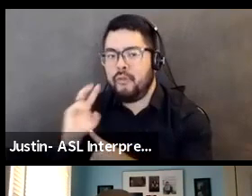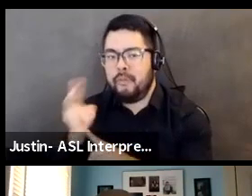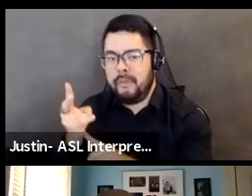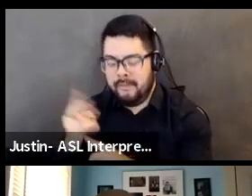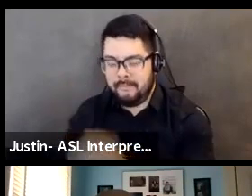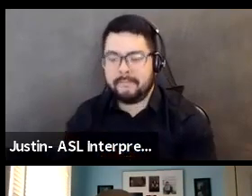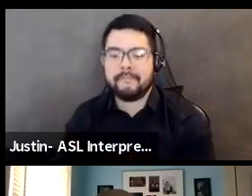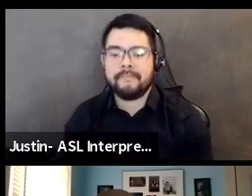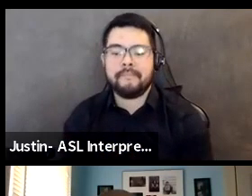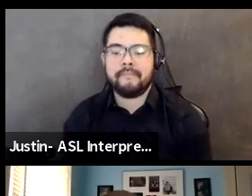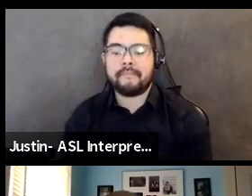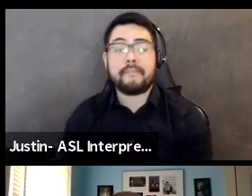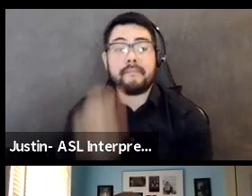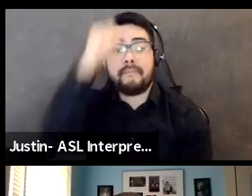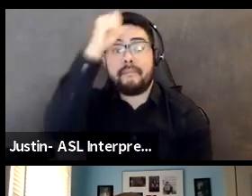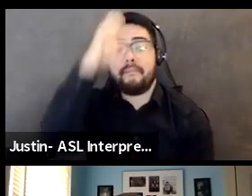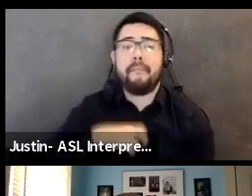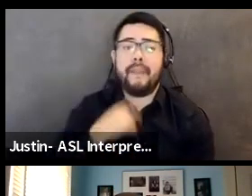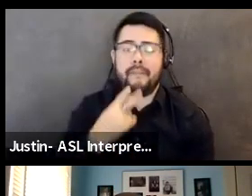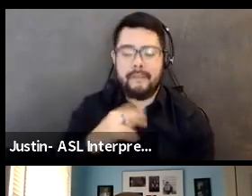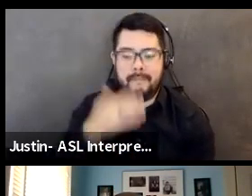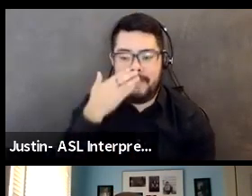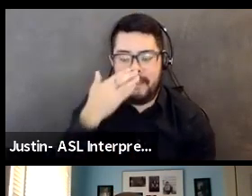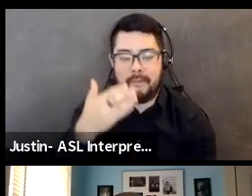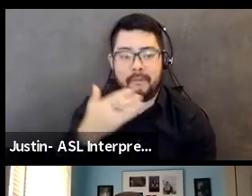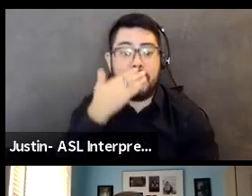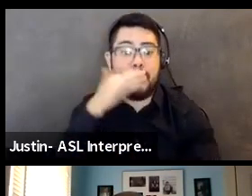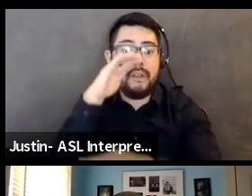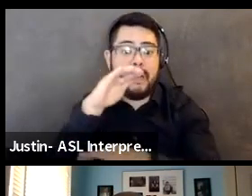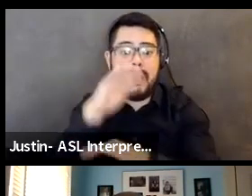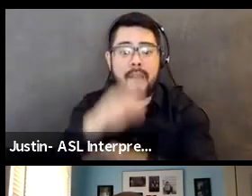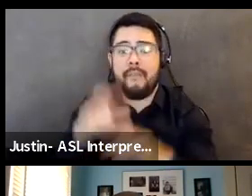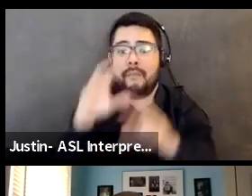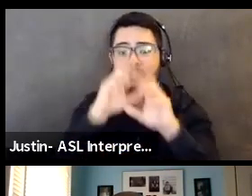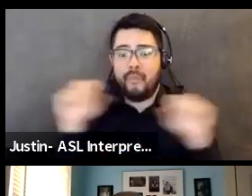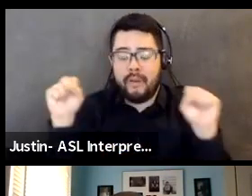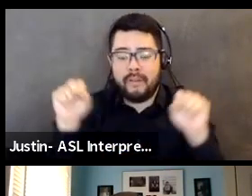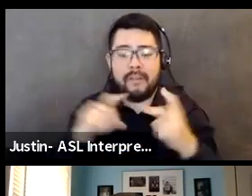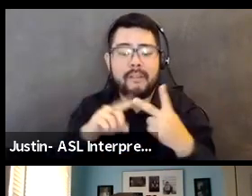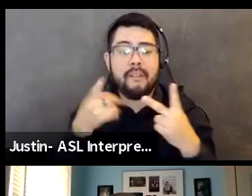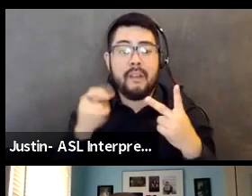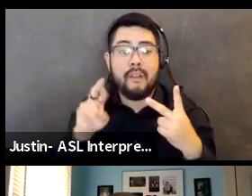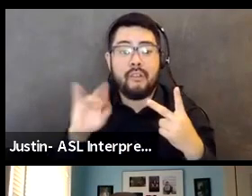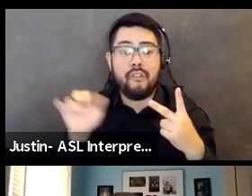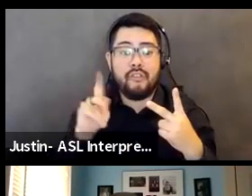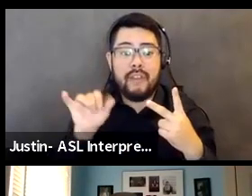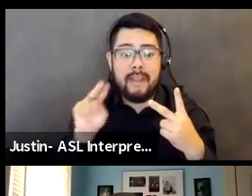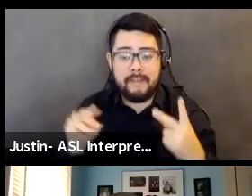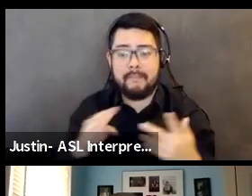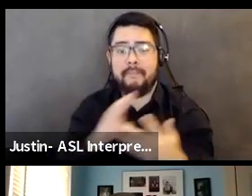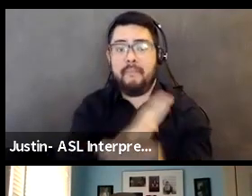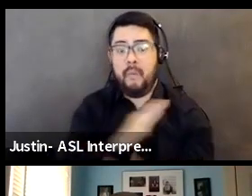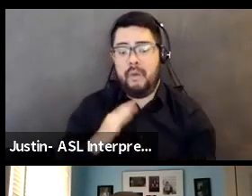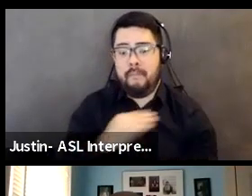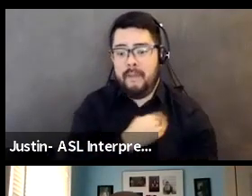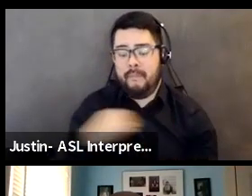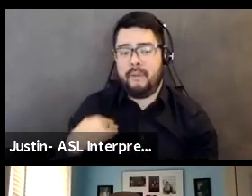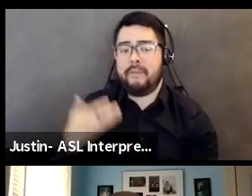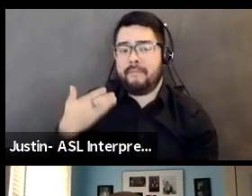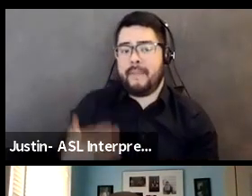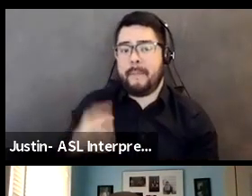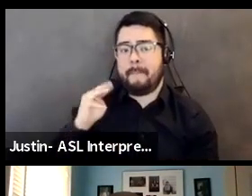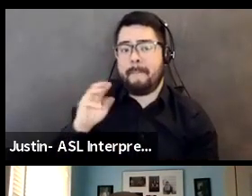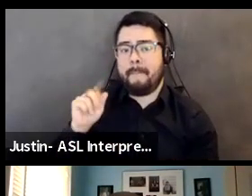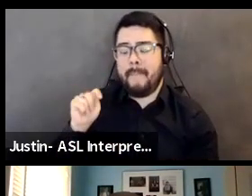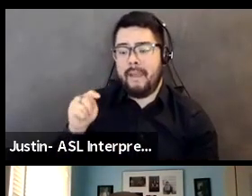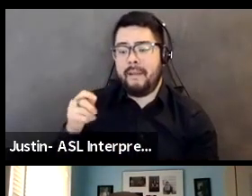to address the board thank you good afternoon president del valle dr jackson and members of the board my name is matt major and i'm the